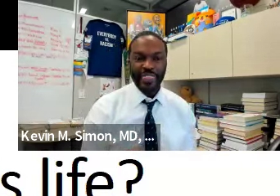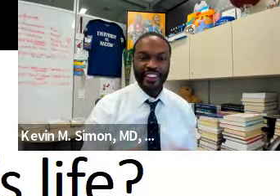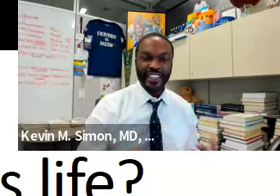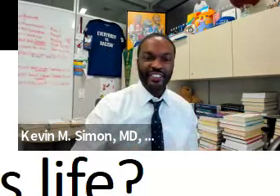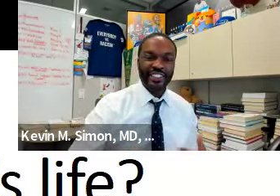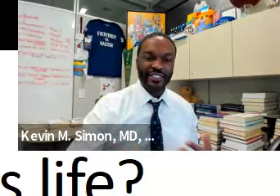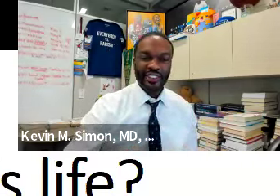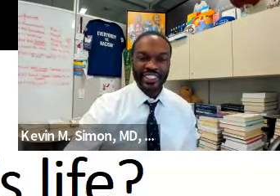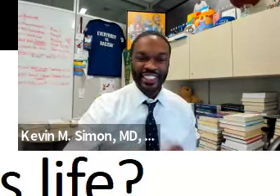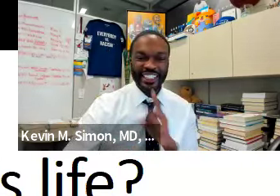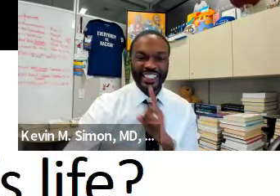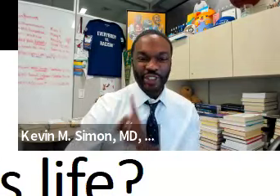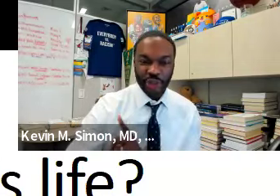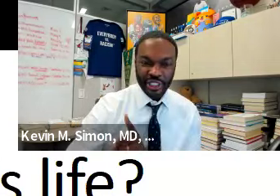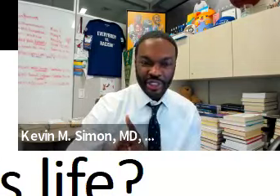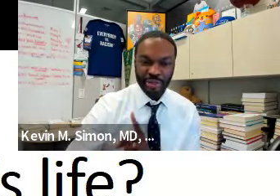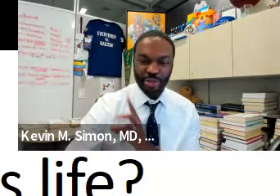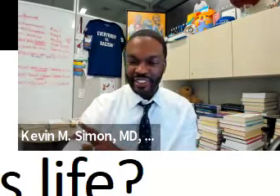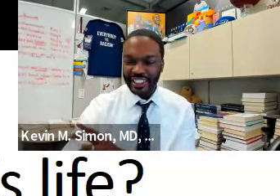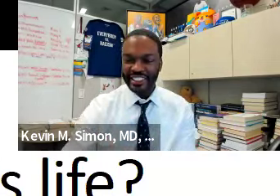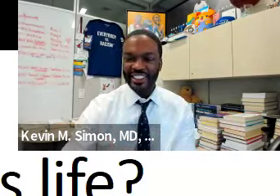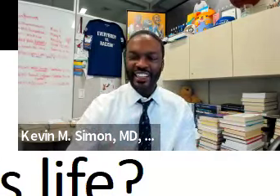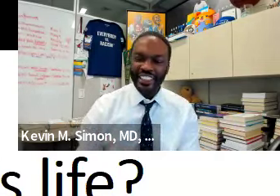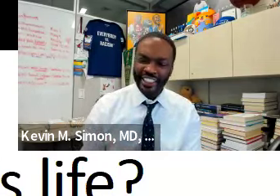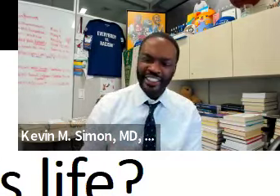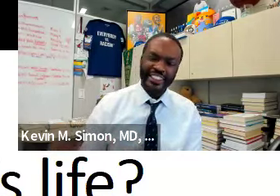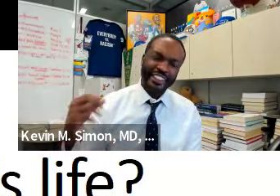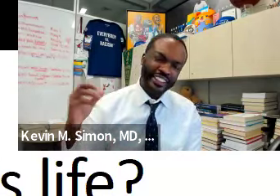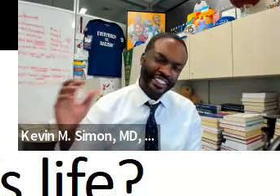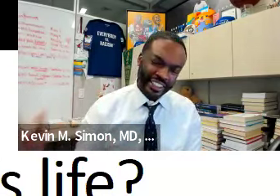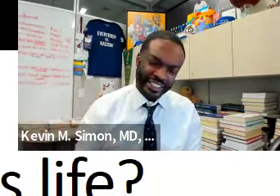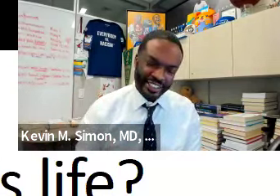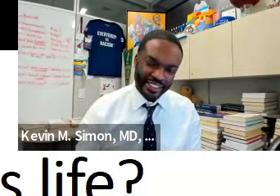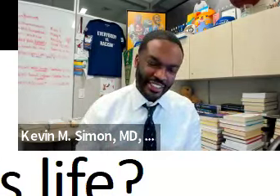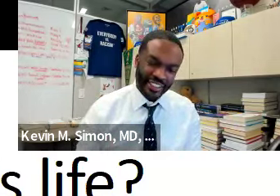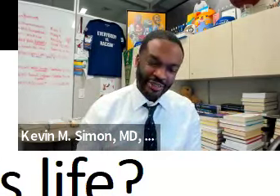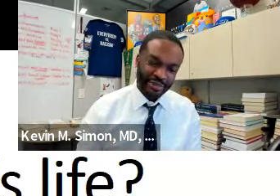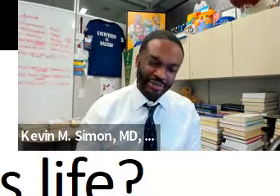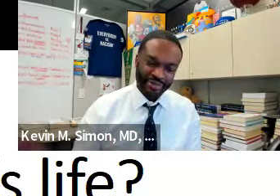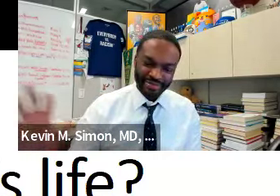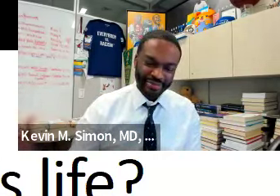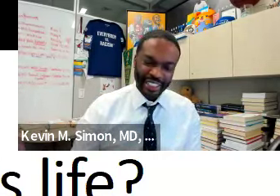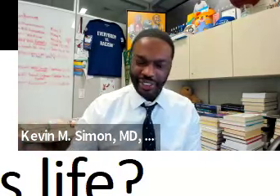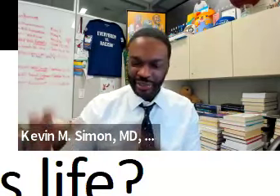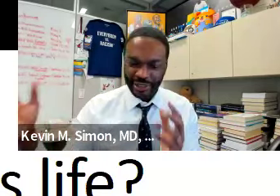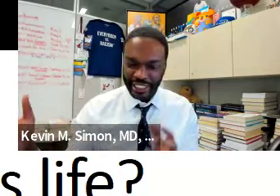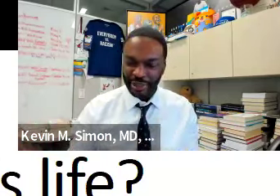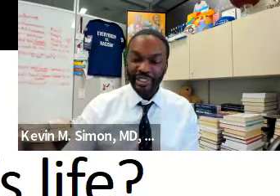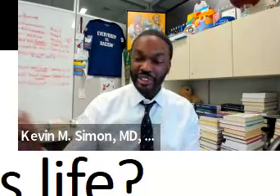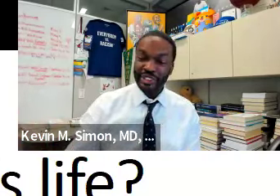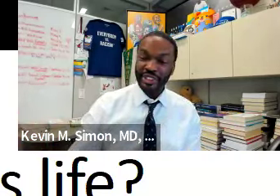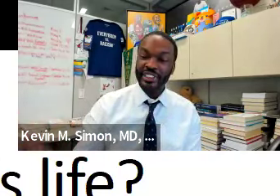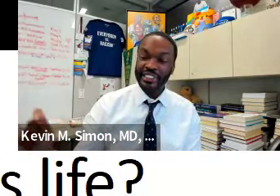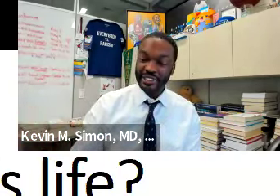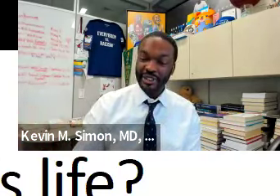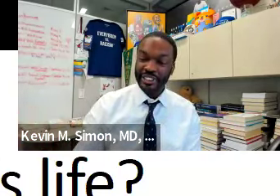disorder. And then they have difficulty ignoring provocation, i.e., yes, I'm going to make a name